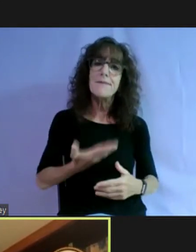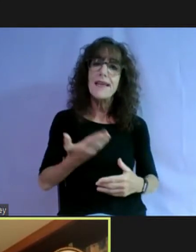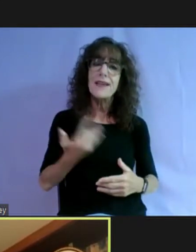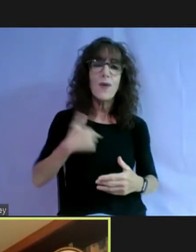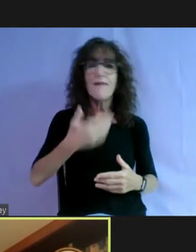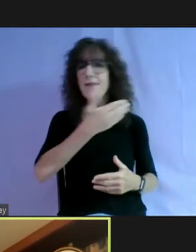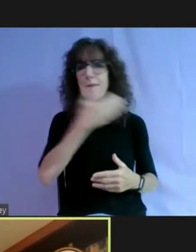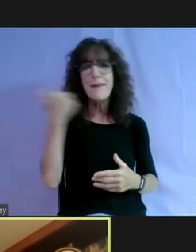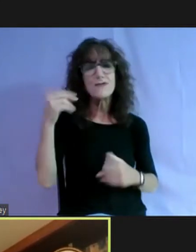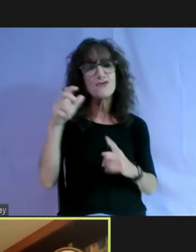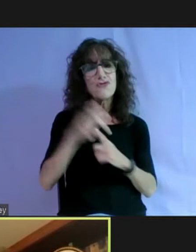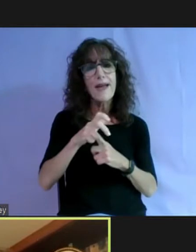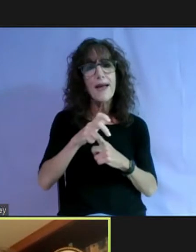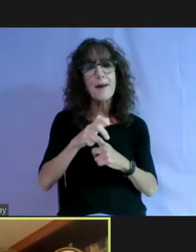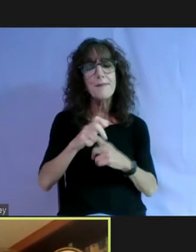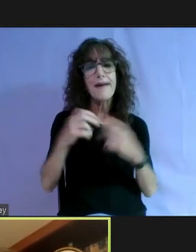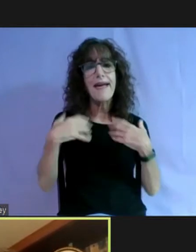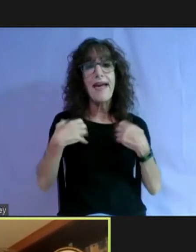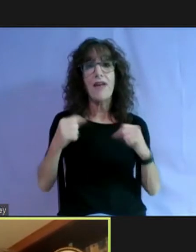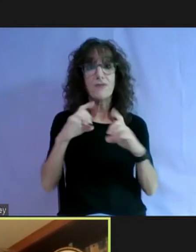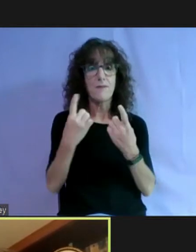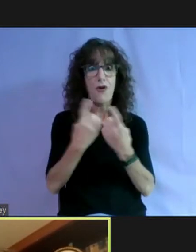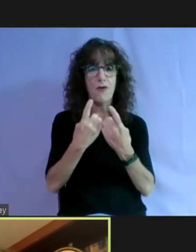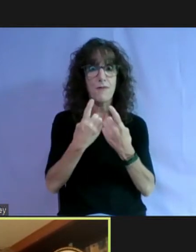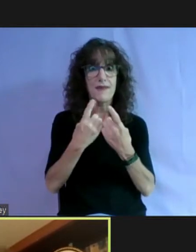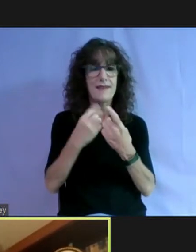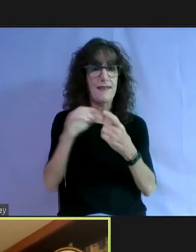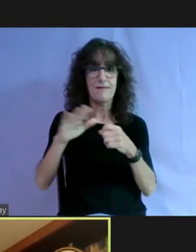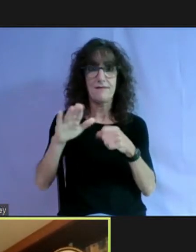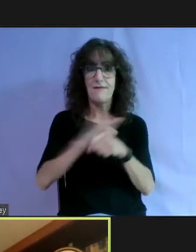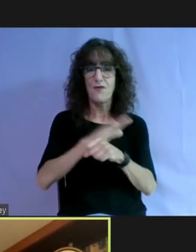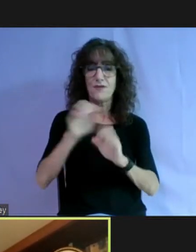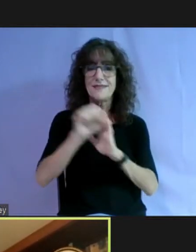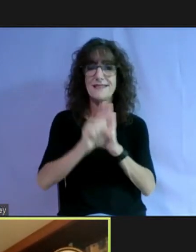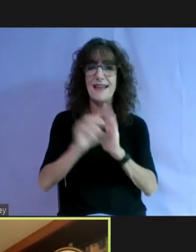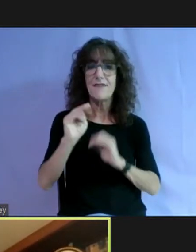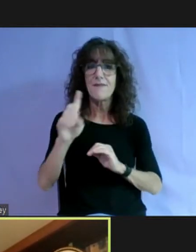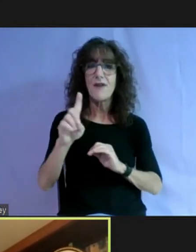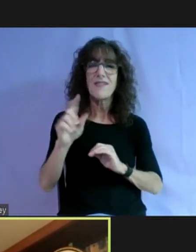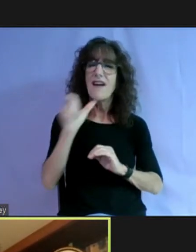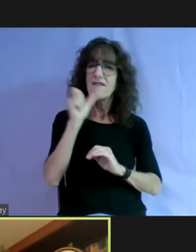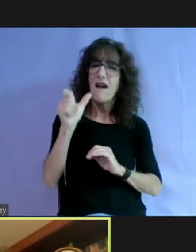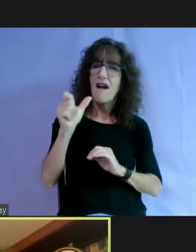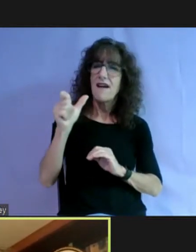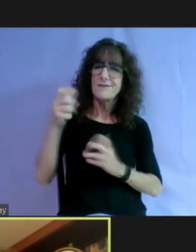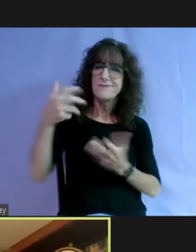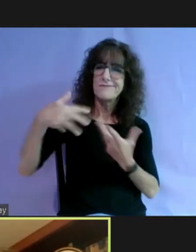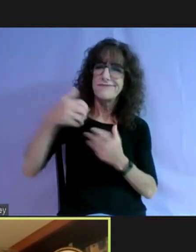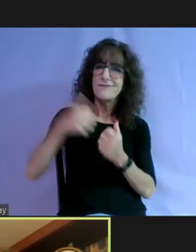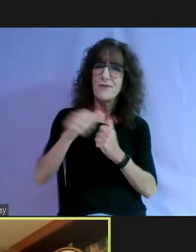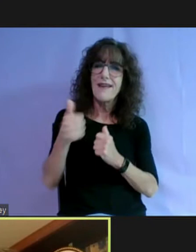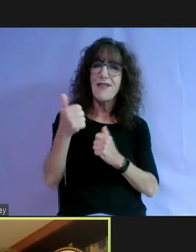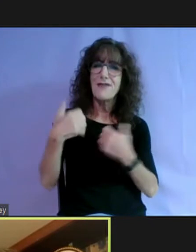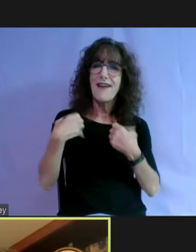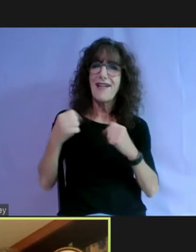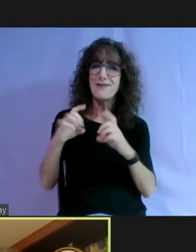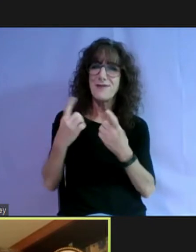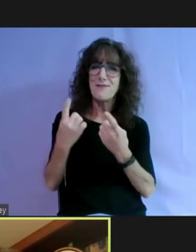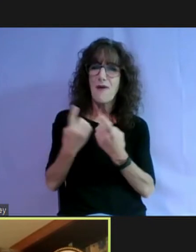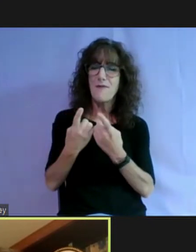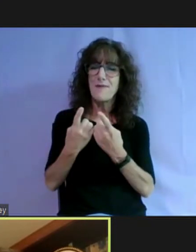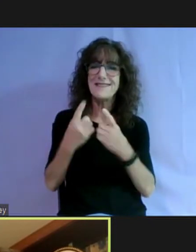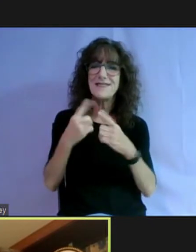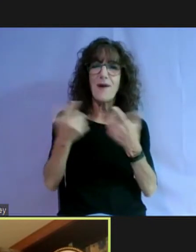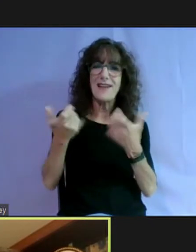health department in the state of Maryland, in my view. But I haven't spent much time with the others, so I'm not trying to